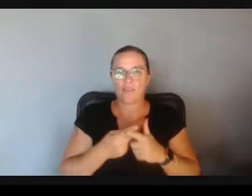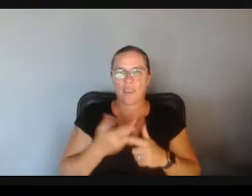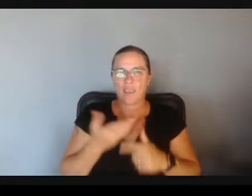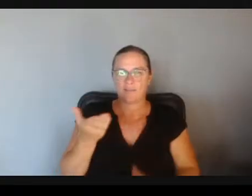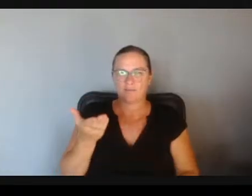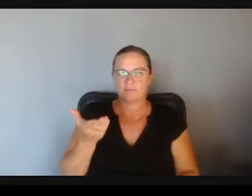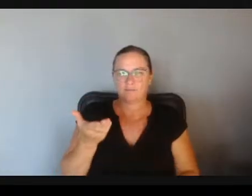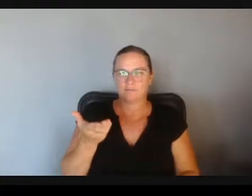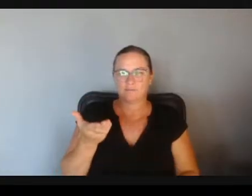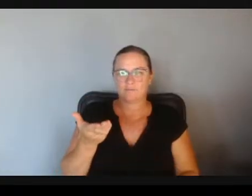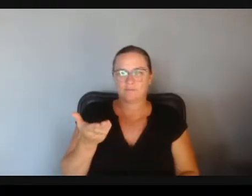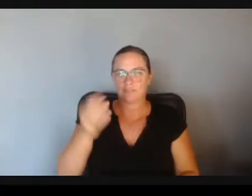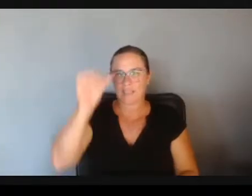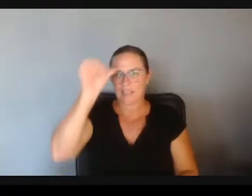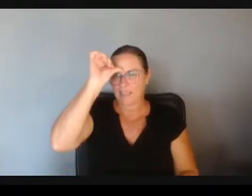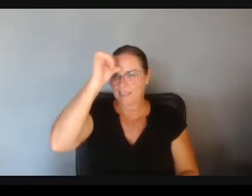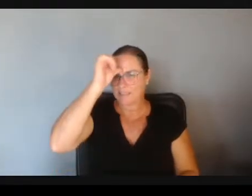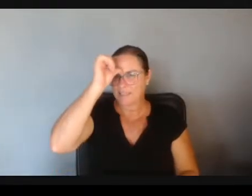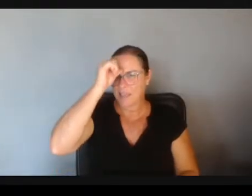in somewhere in India.